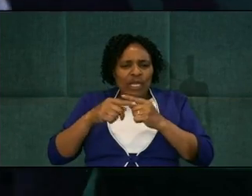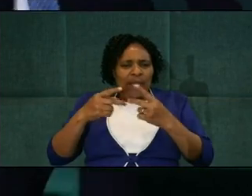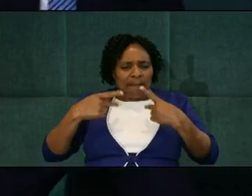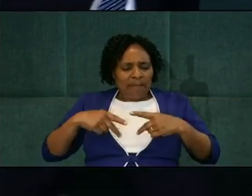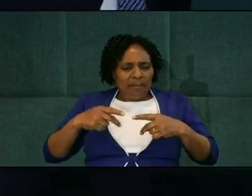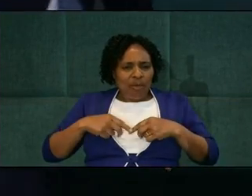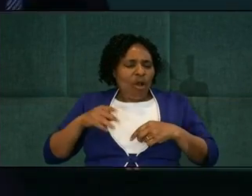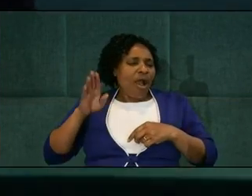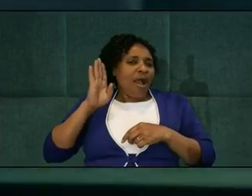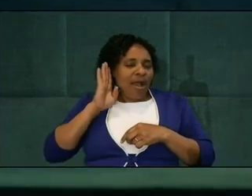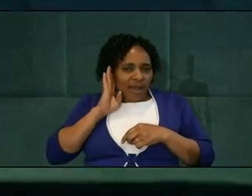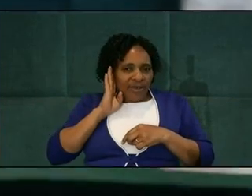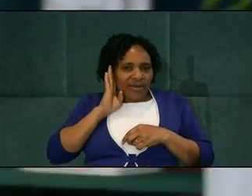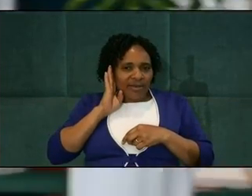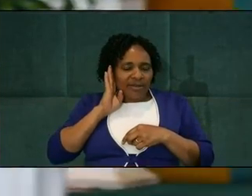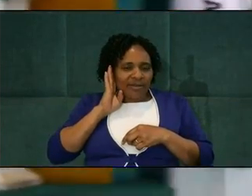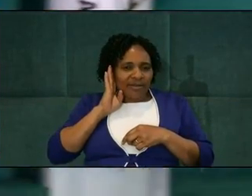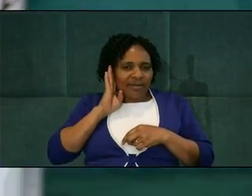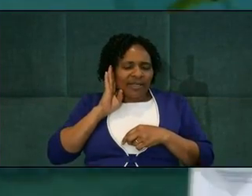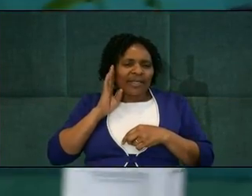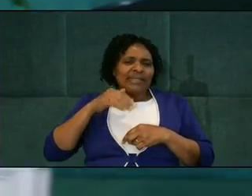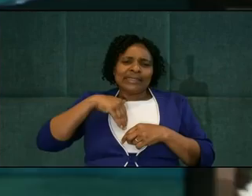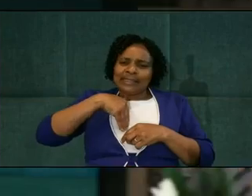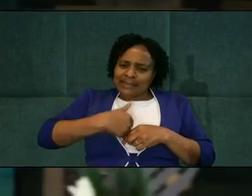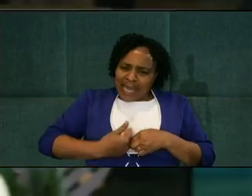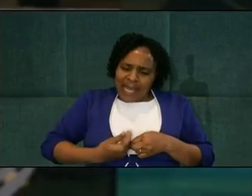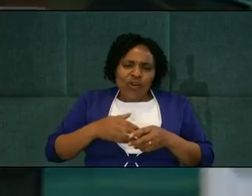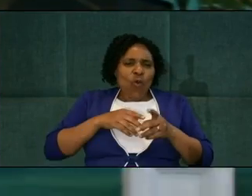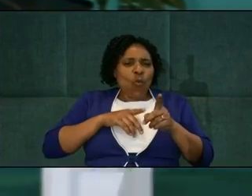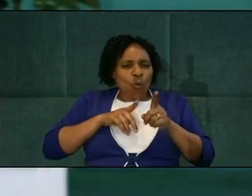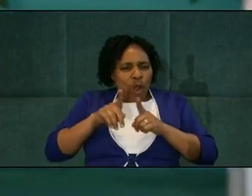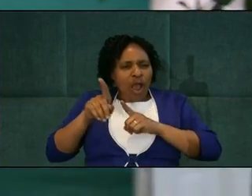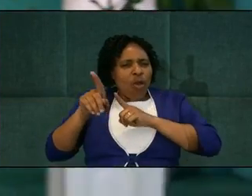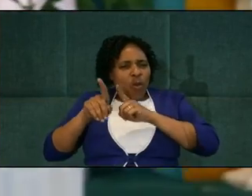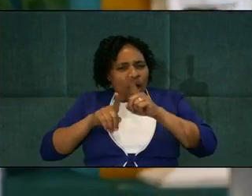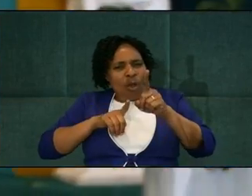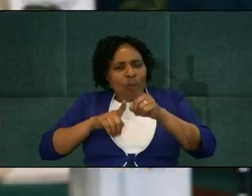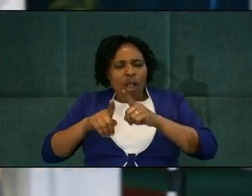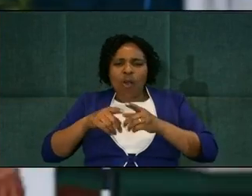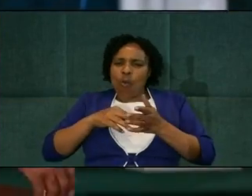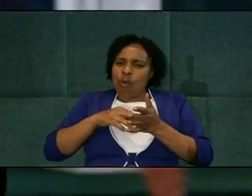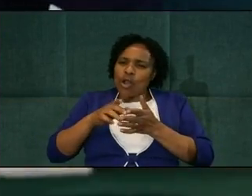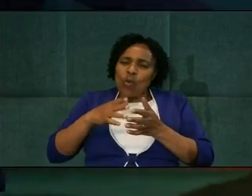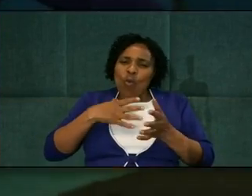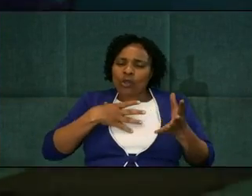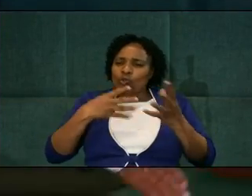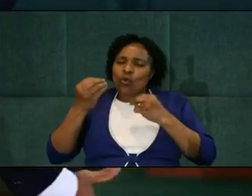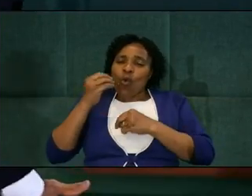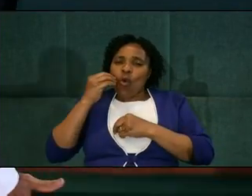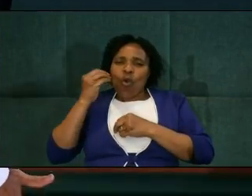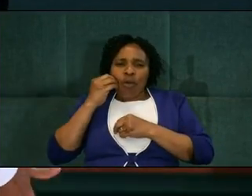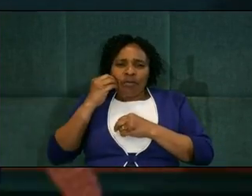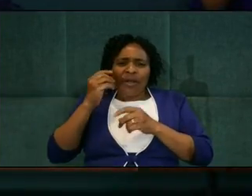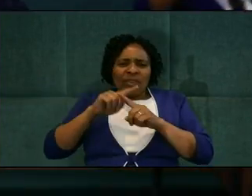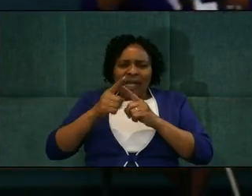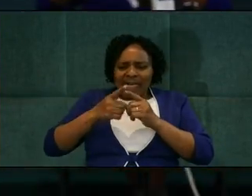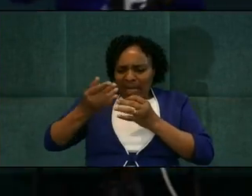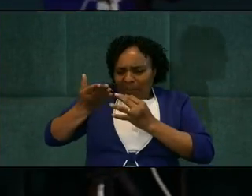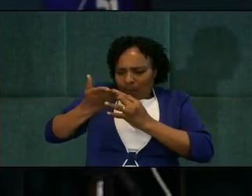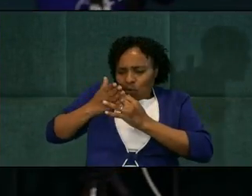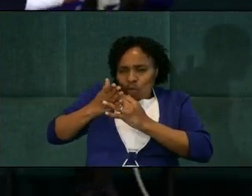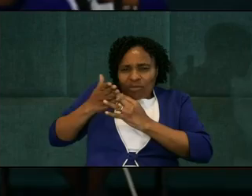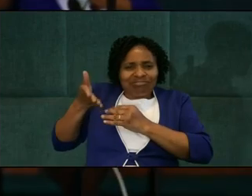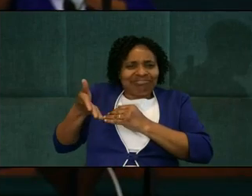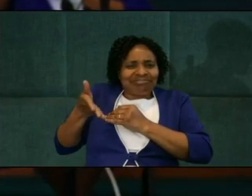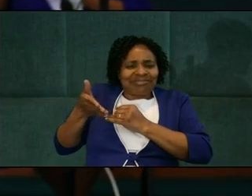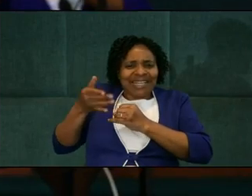it, you know, these people are tired of walking, man. They want to go home. And just on the borders, you're coming to